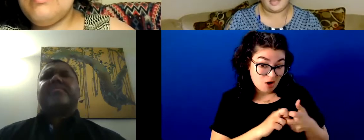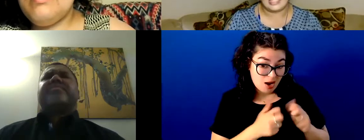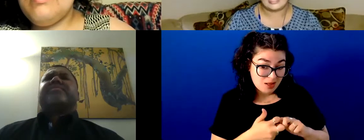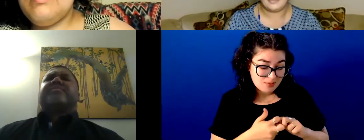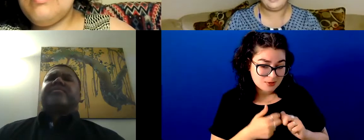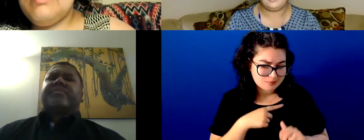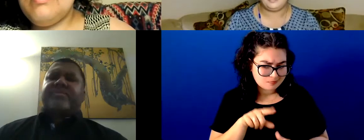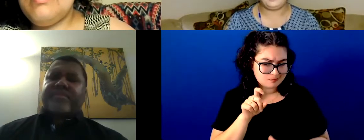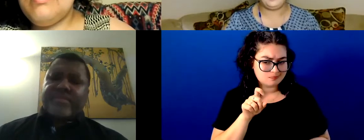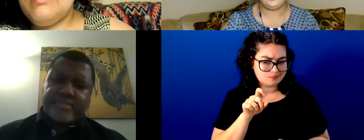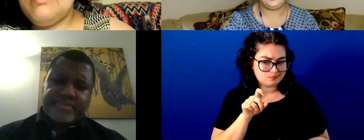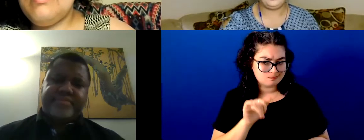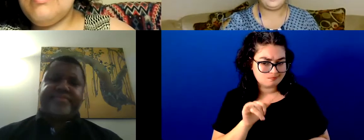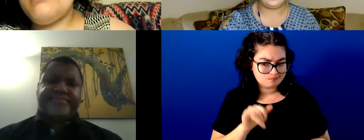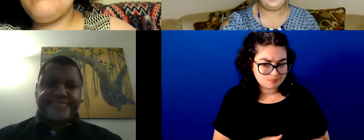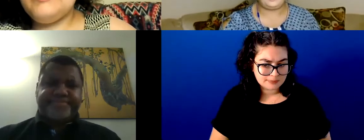So.